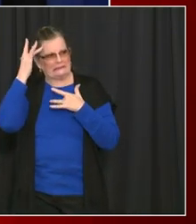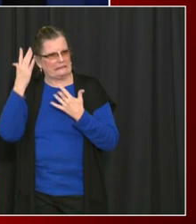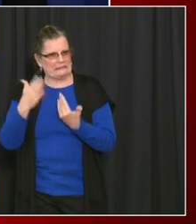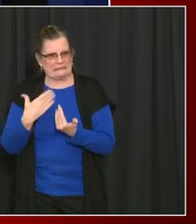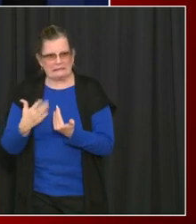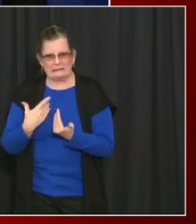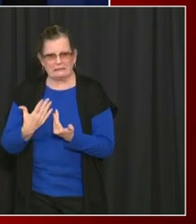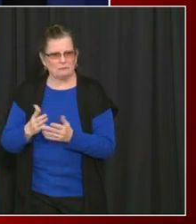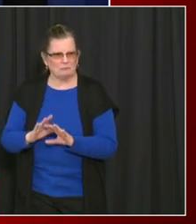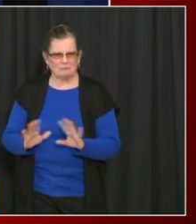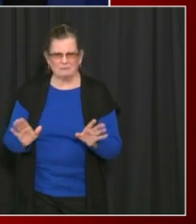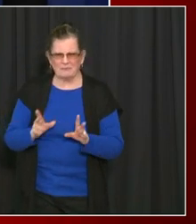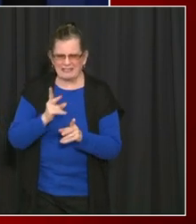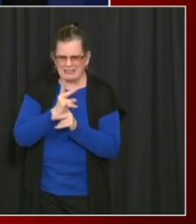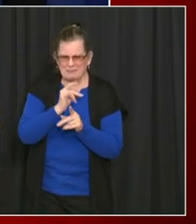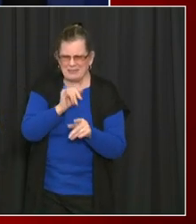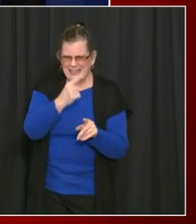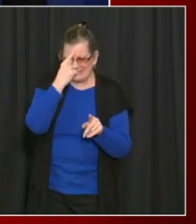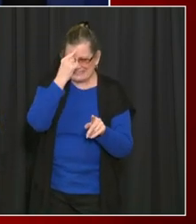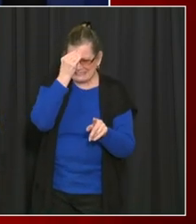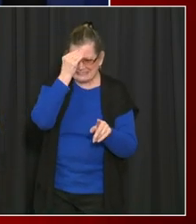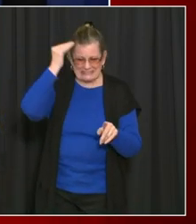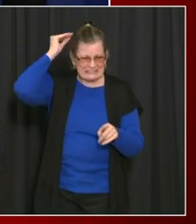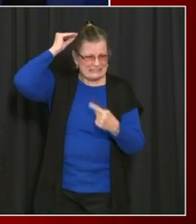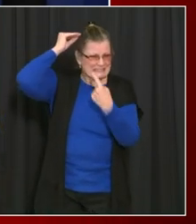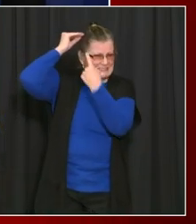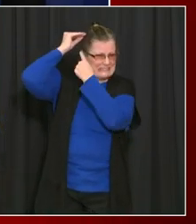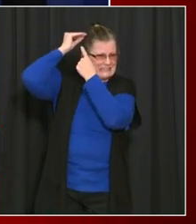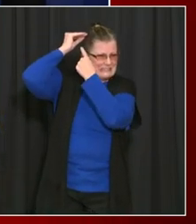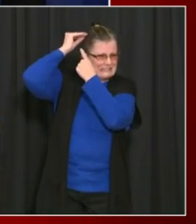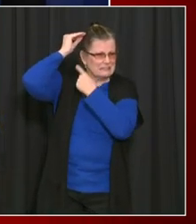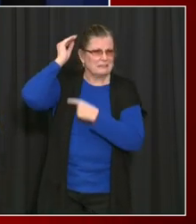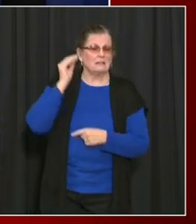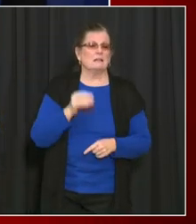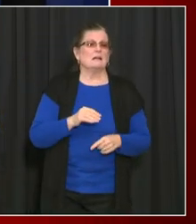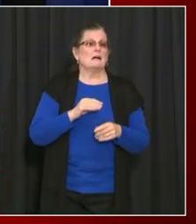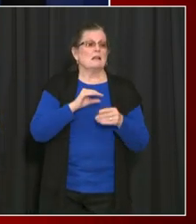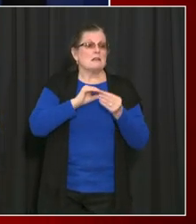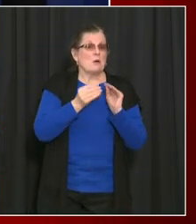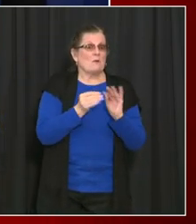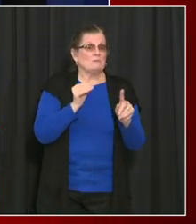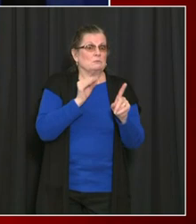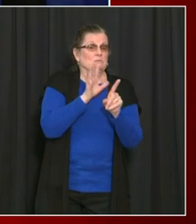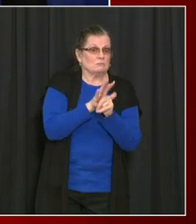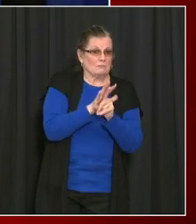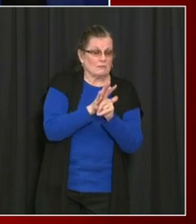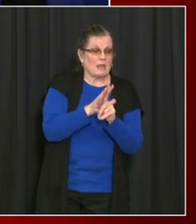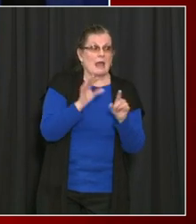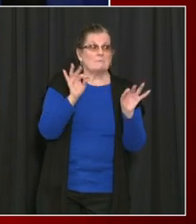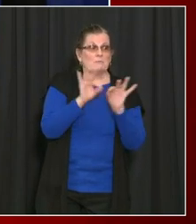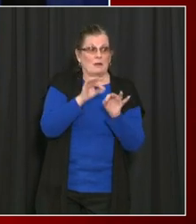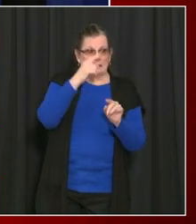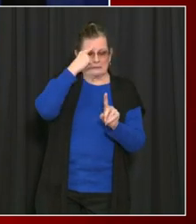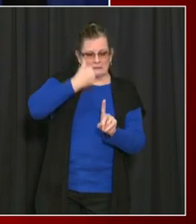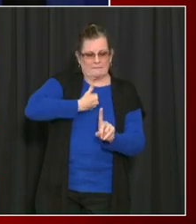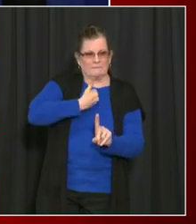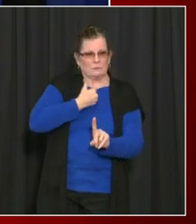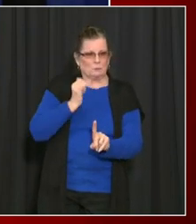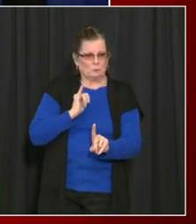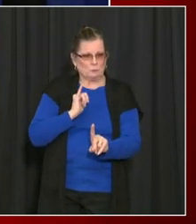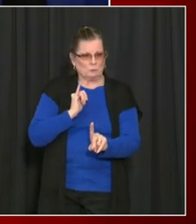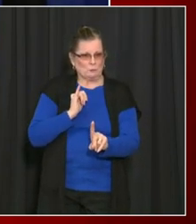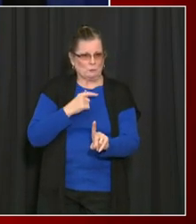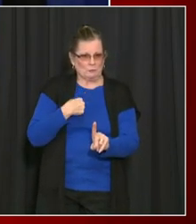so you should keep that in mind, that the number of exposures that you create for yourself may put that